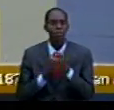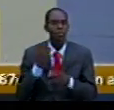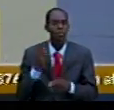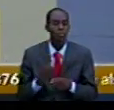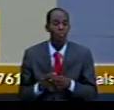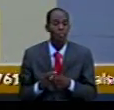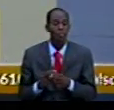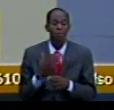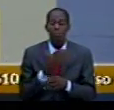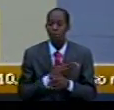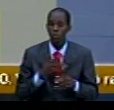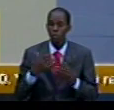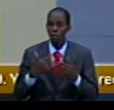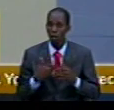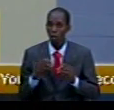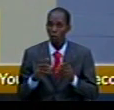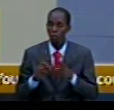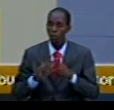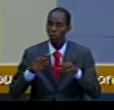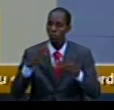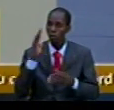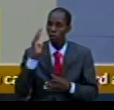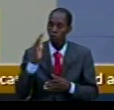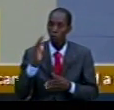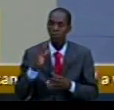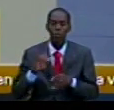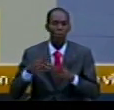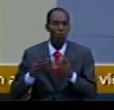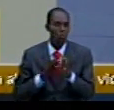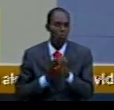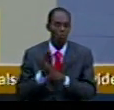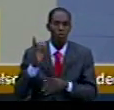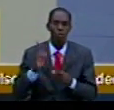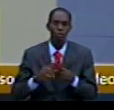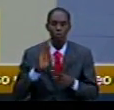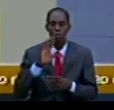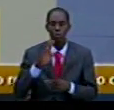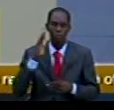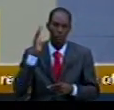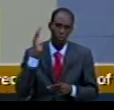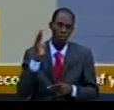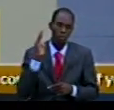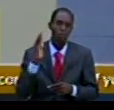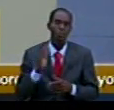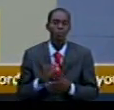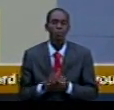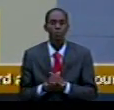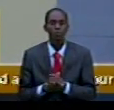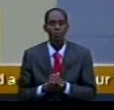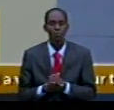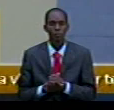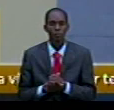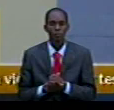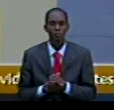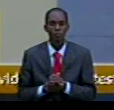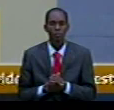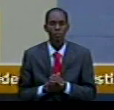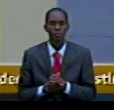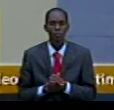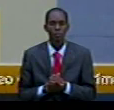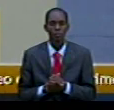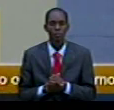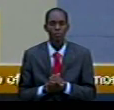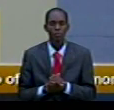the point. The Lord God has raised her up. She's been sick before, but now, after that serious,